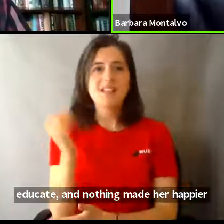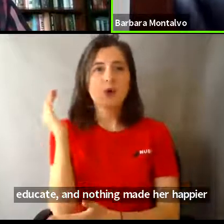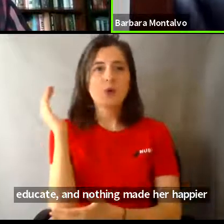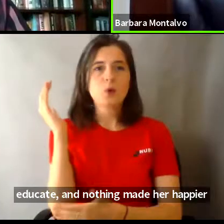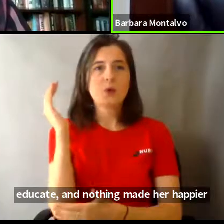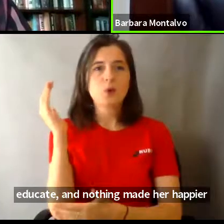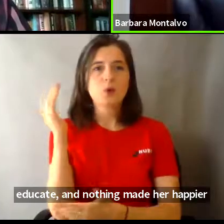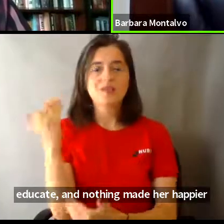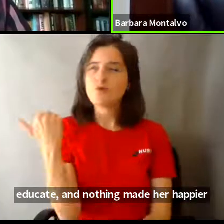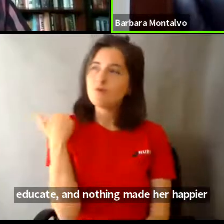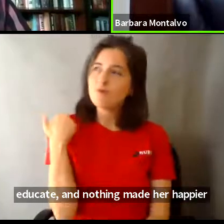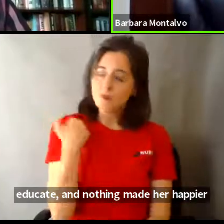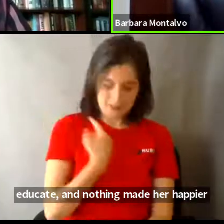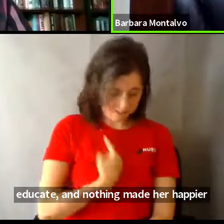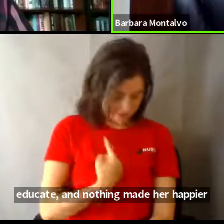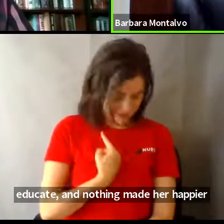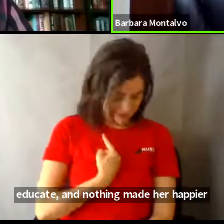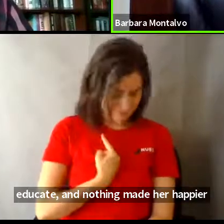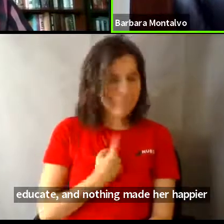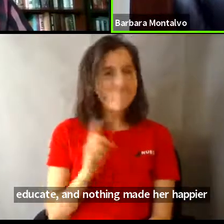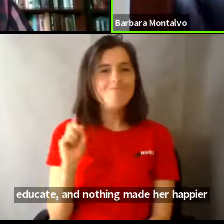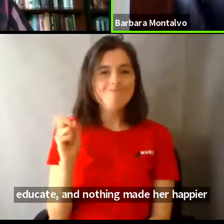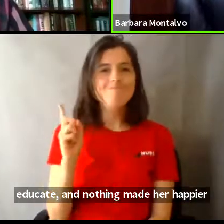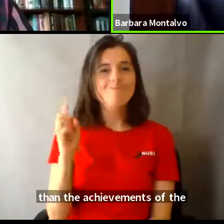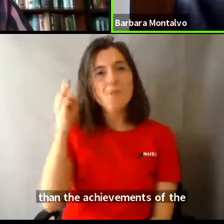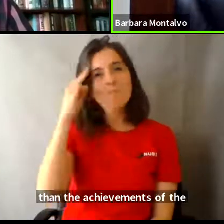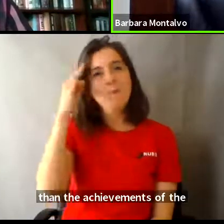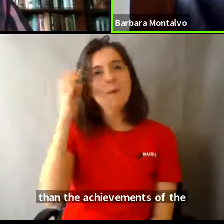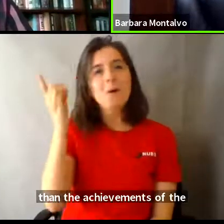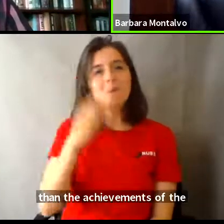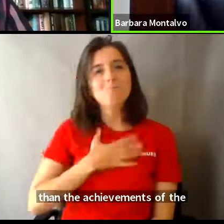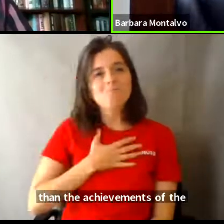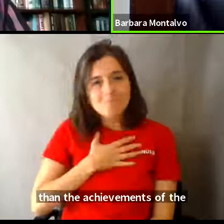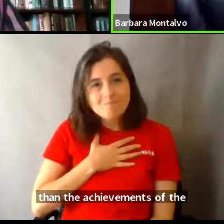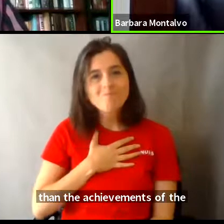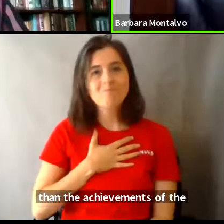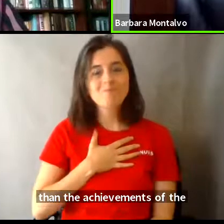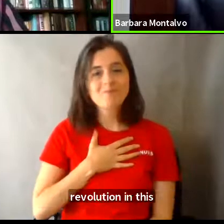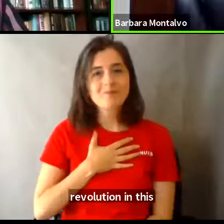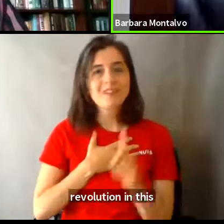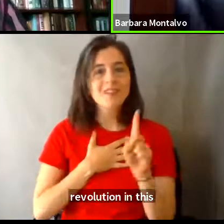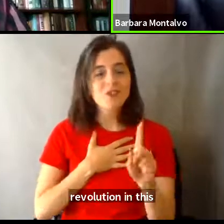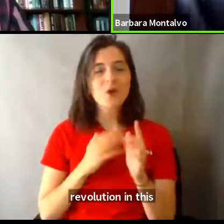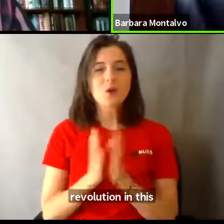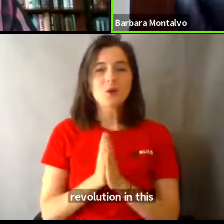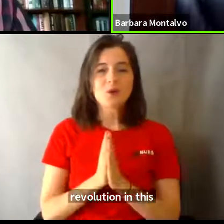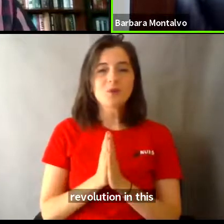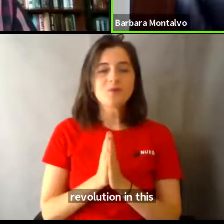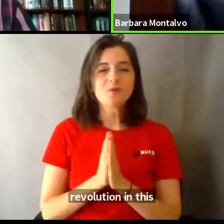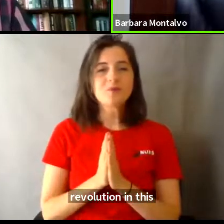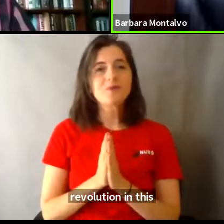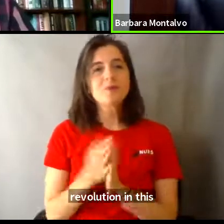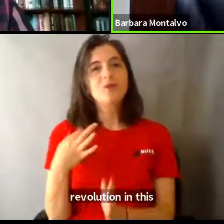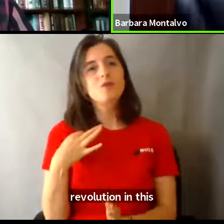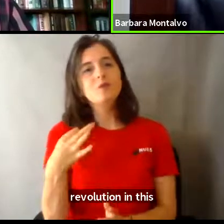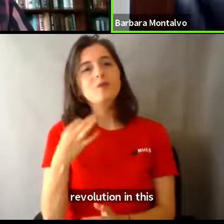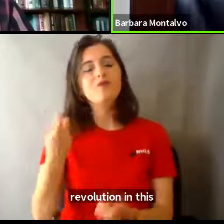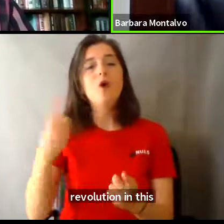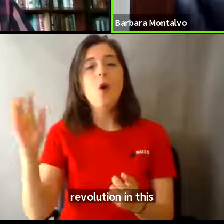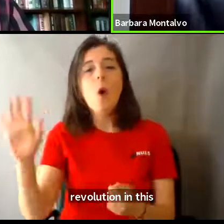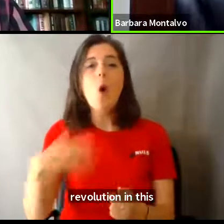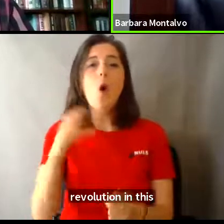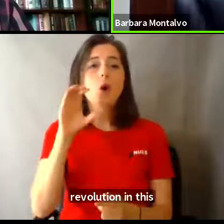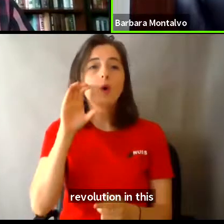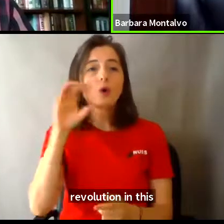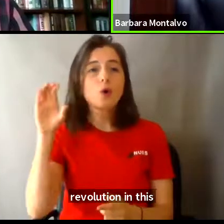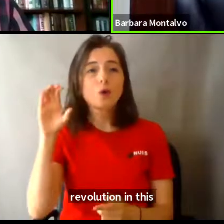a lot of my mother. On behalf of all Cuban educators,